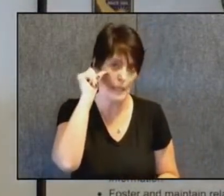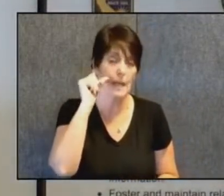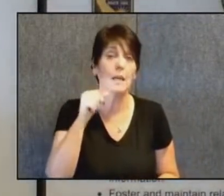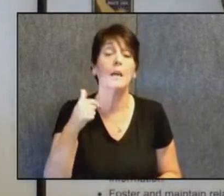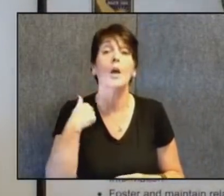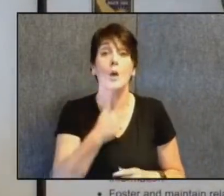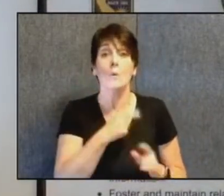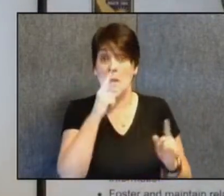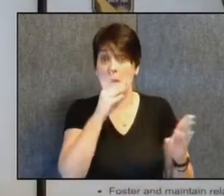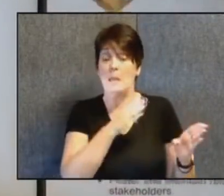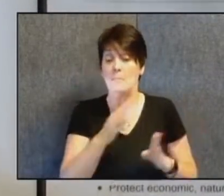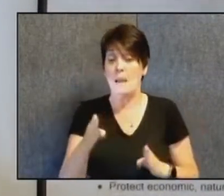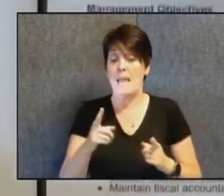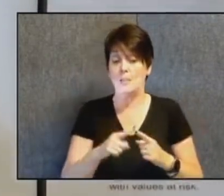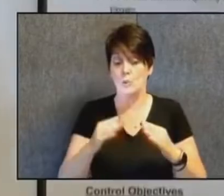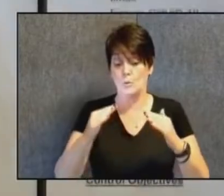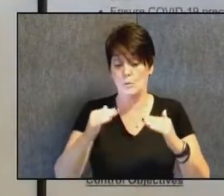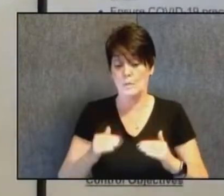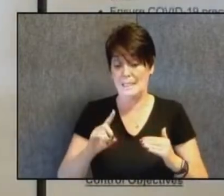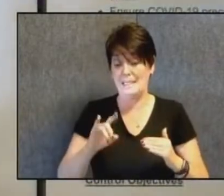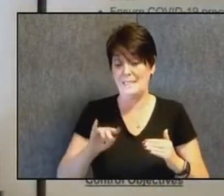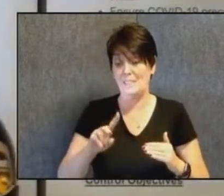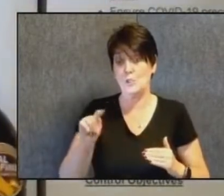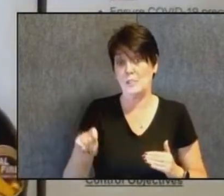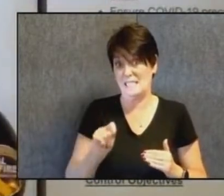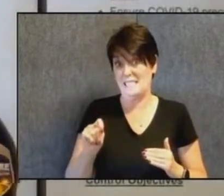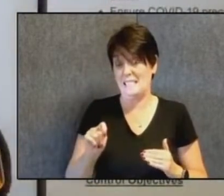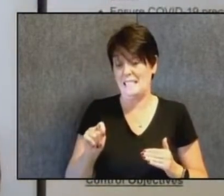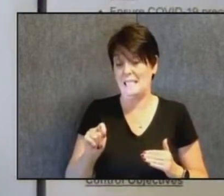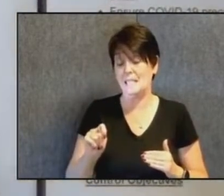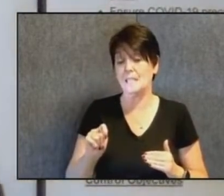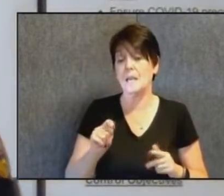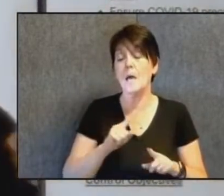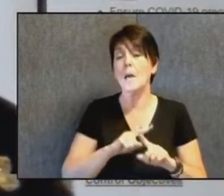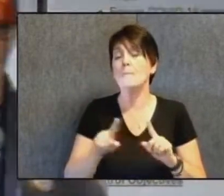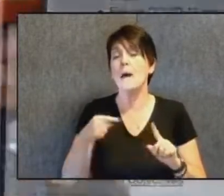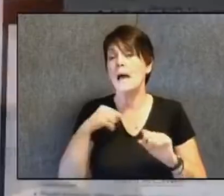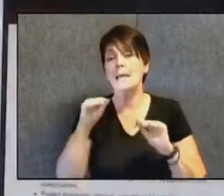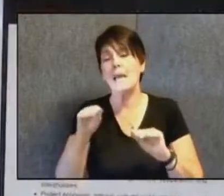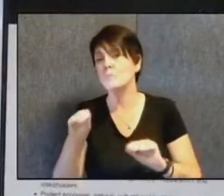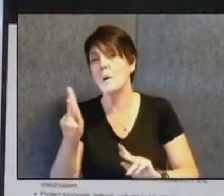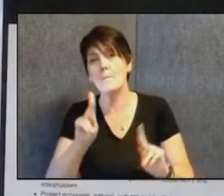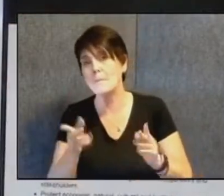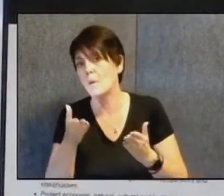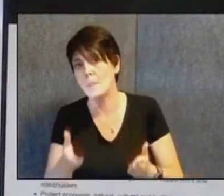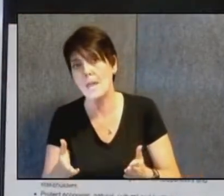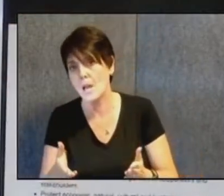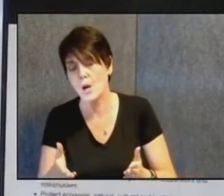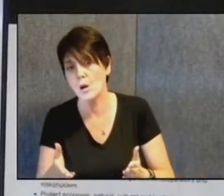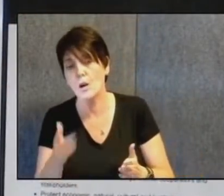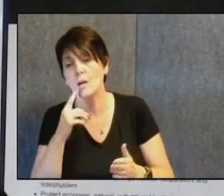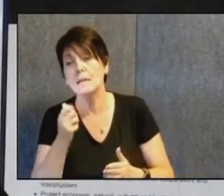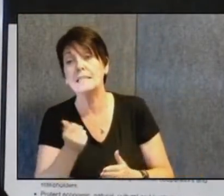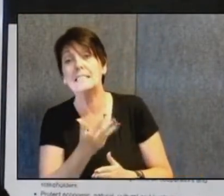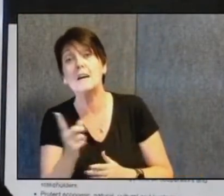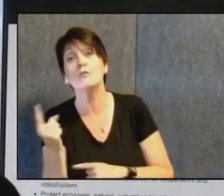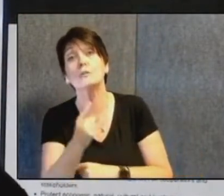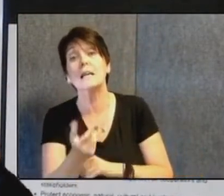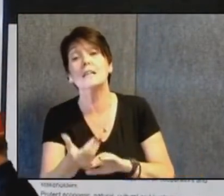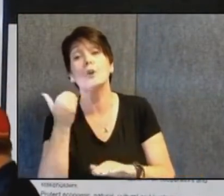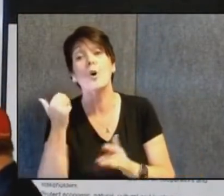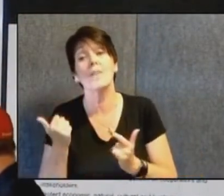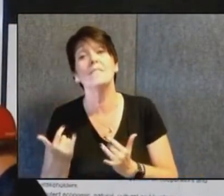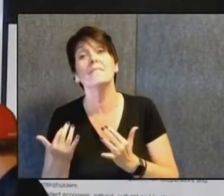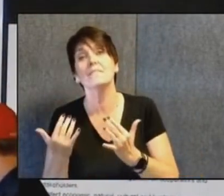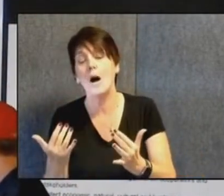We were planning a firing operation in Division T. Priorities, I couldn't put resources in there to do that several days ago. The fire ended up